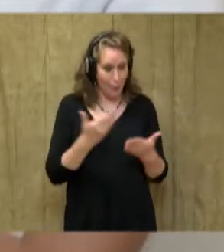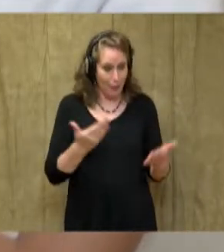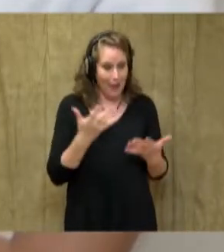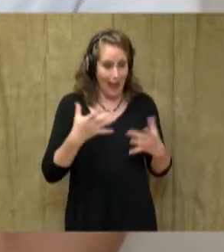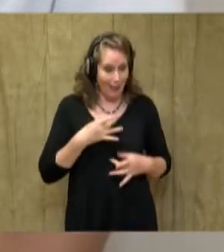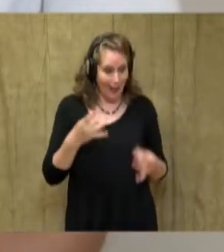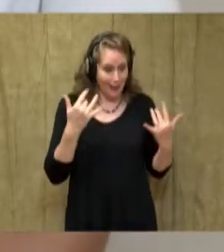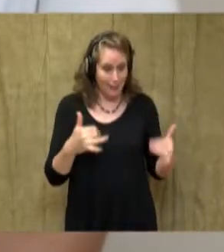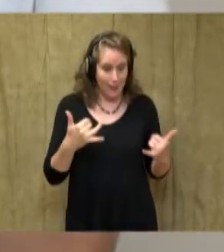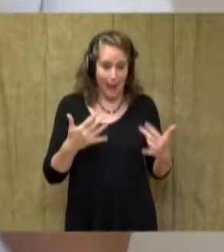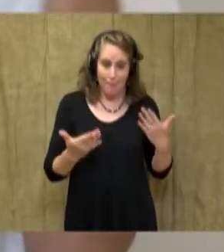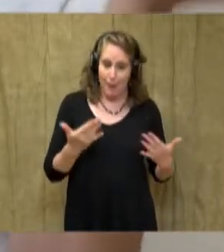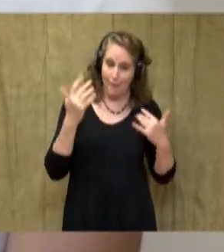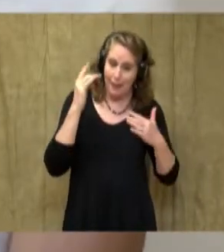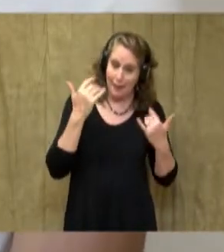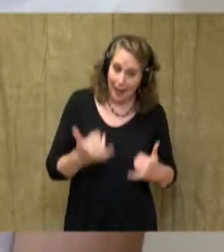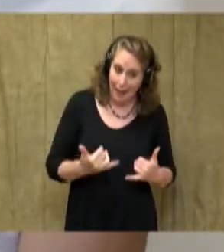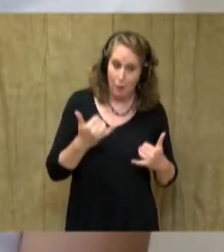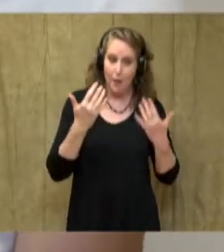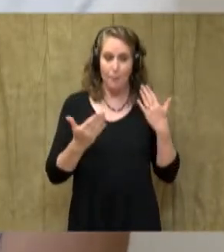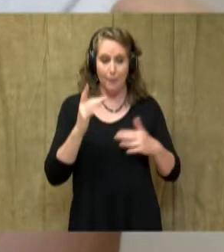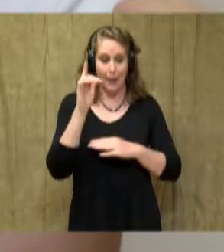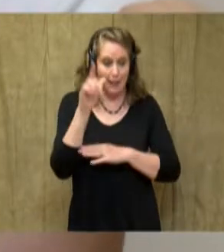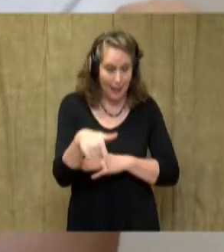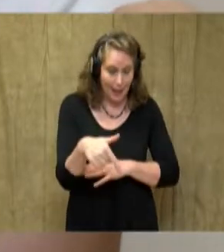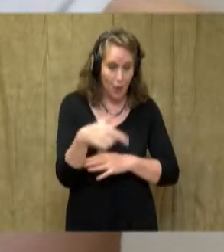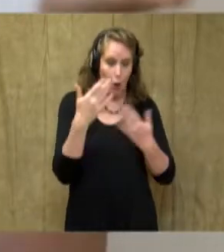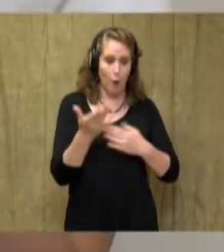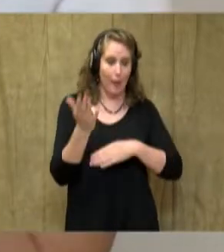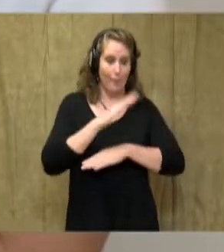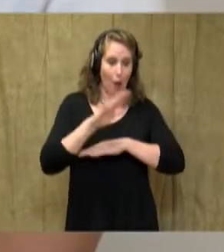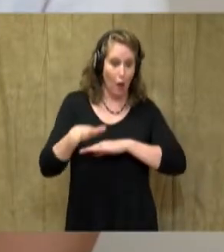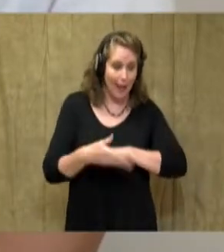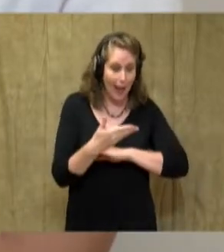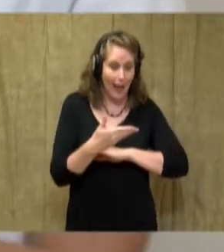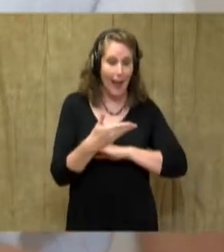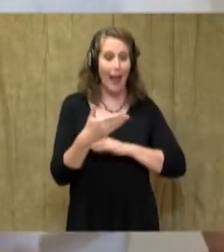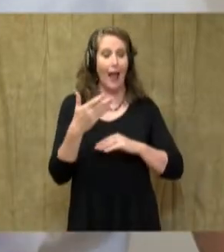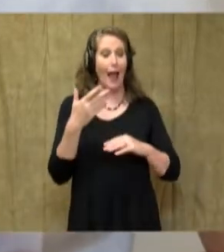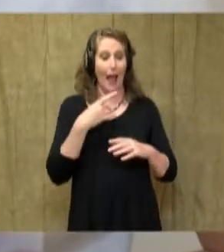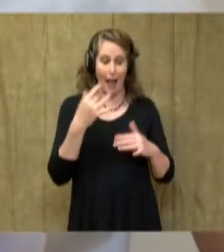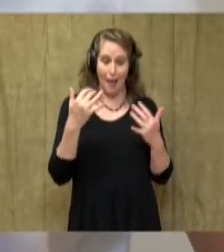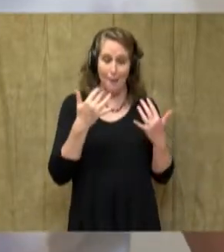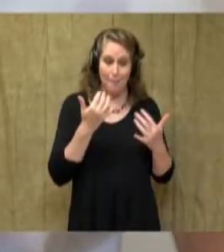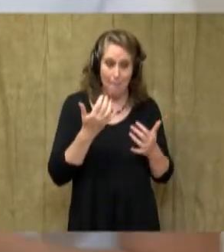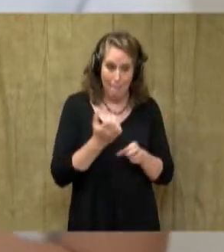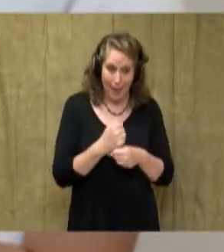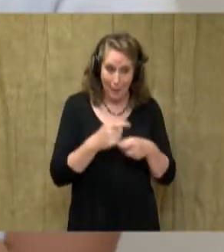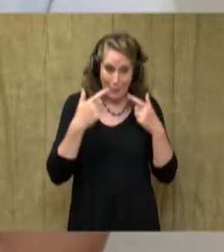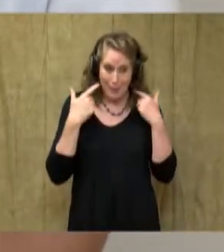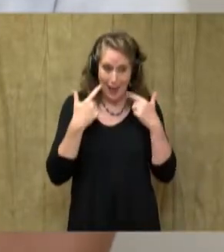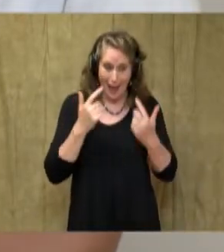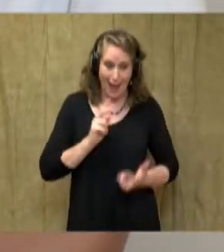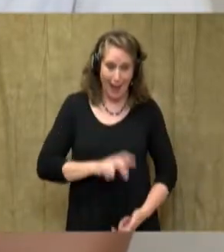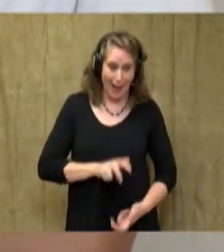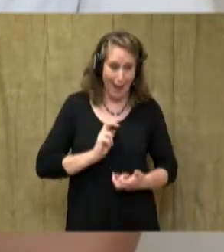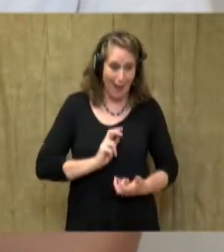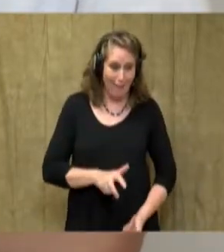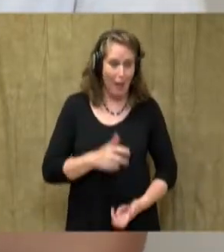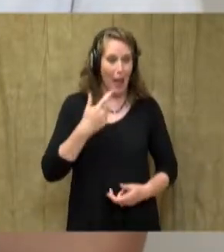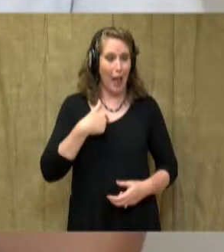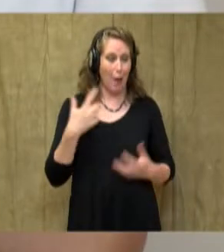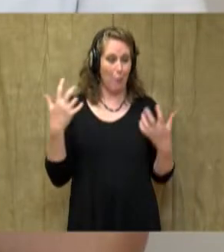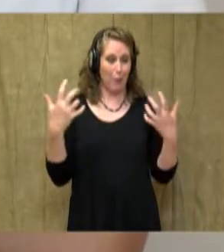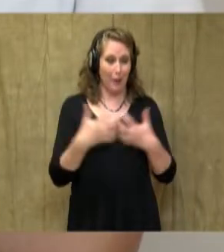to play. Maybe now, maybe later, or even all day. I'll make you chuckle deep down in your belly, and we'll go